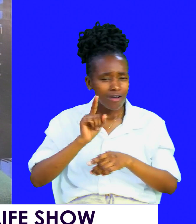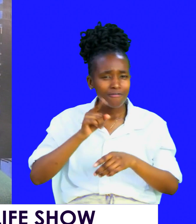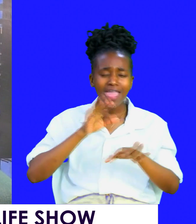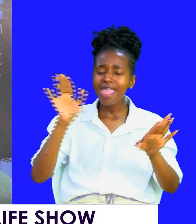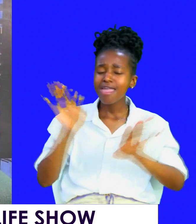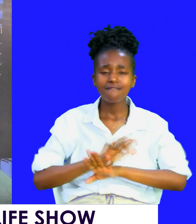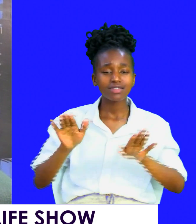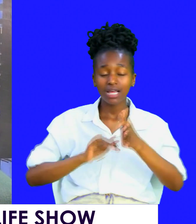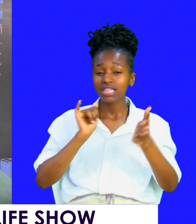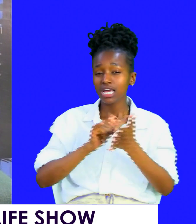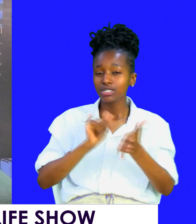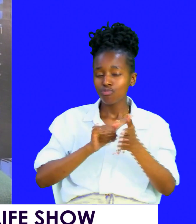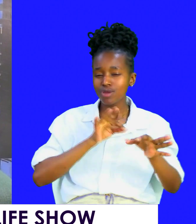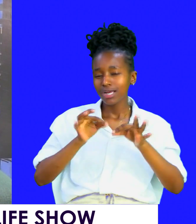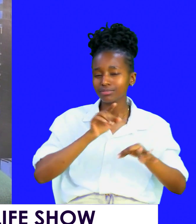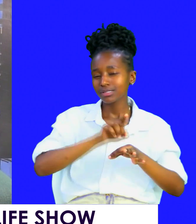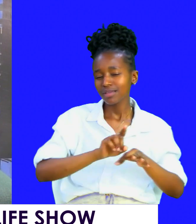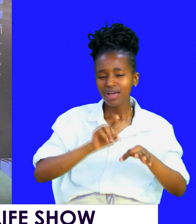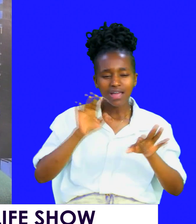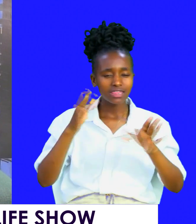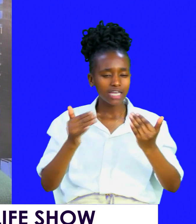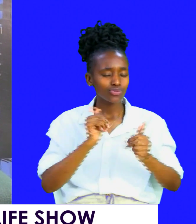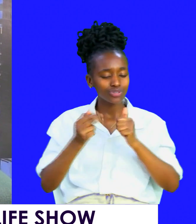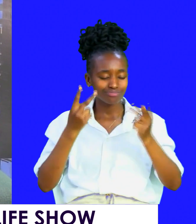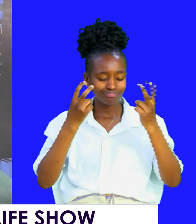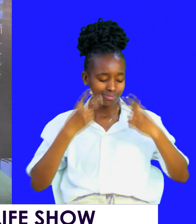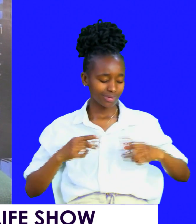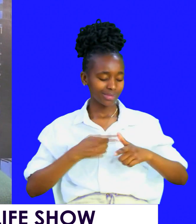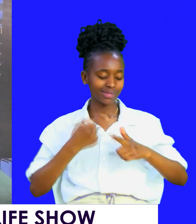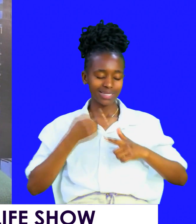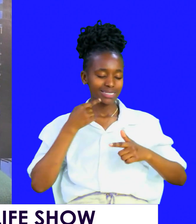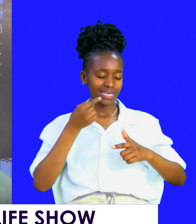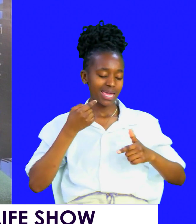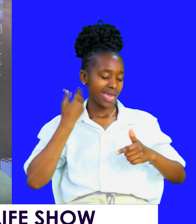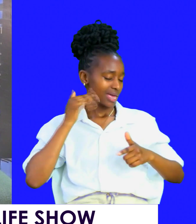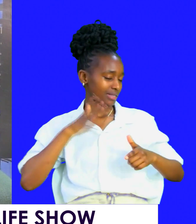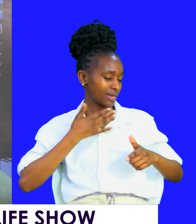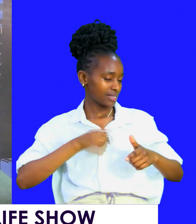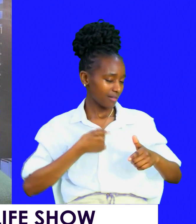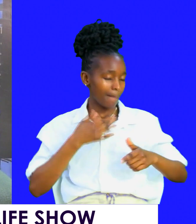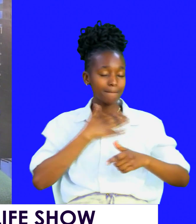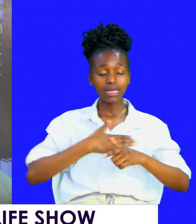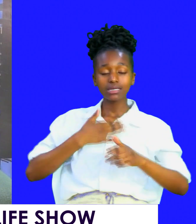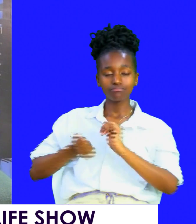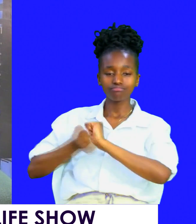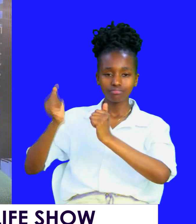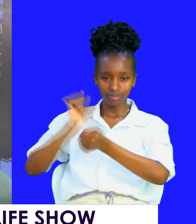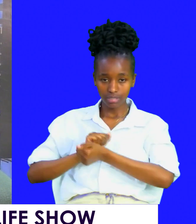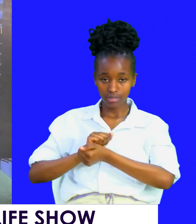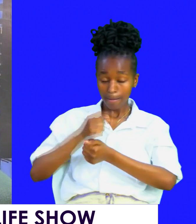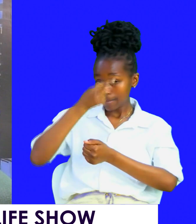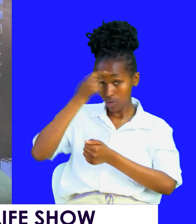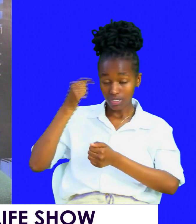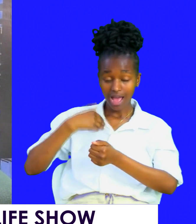whatever has made you hate yourself, turn it around in your mind. There is a history that has